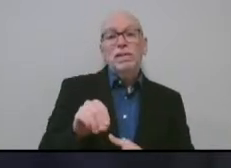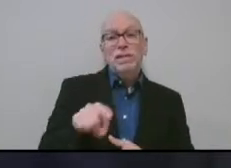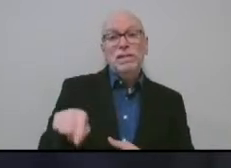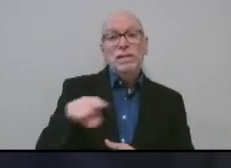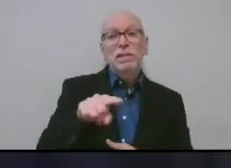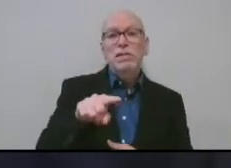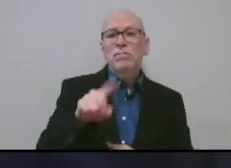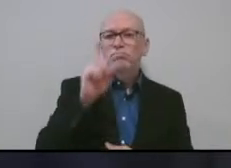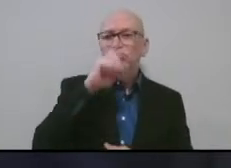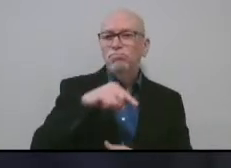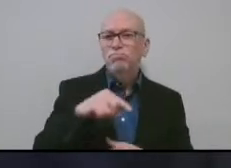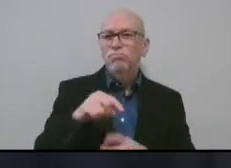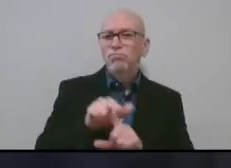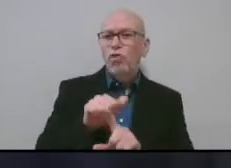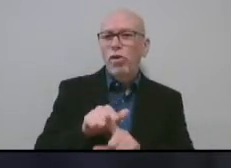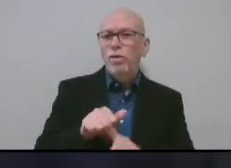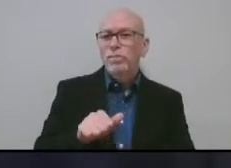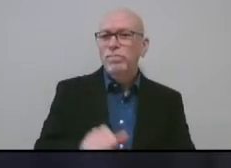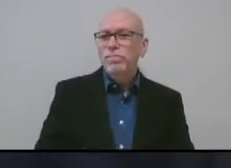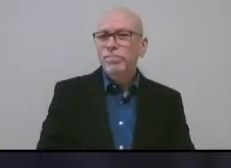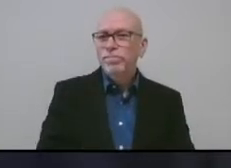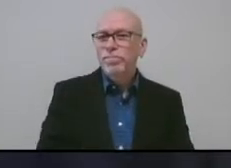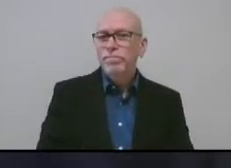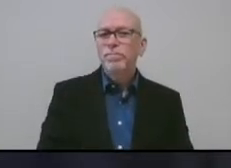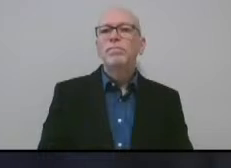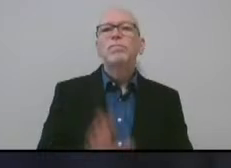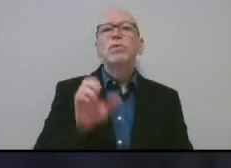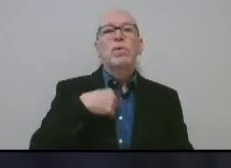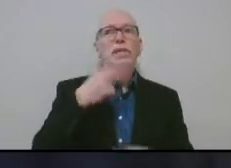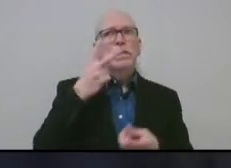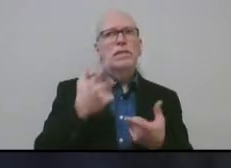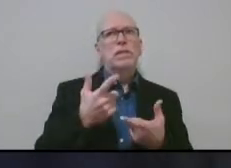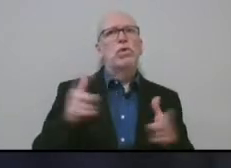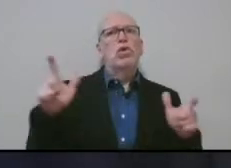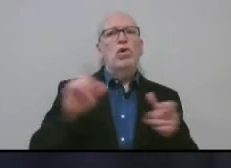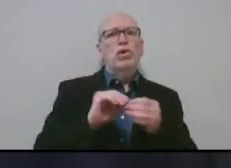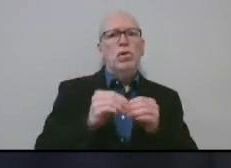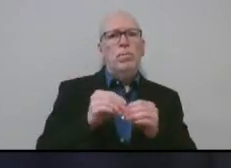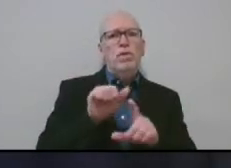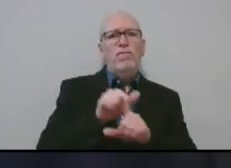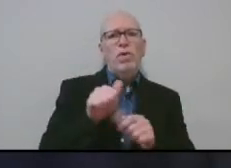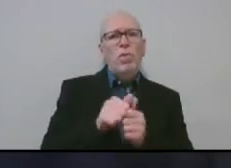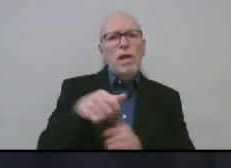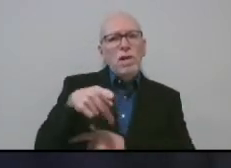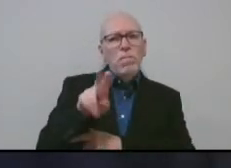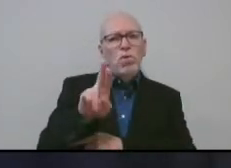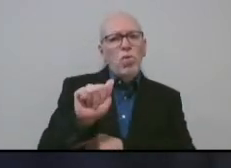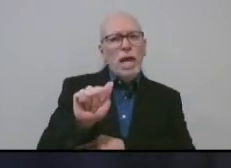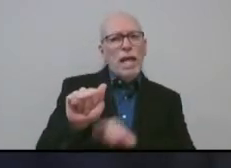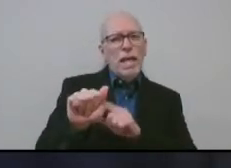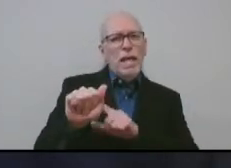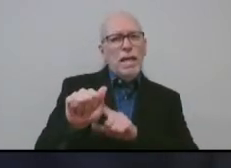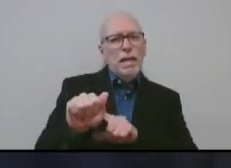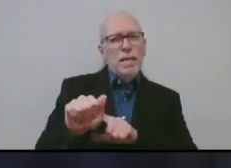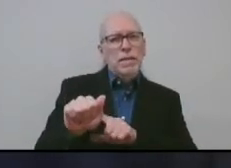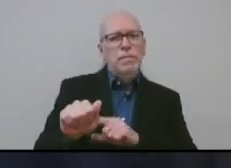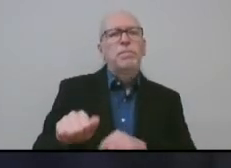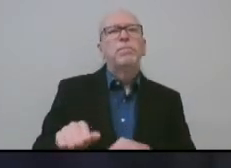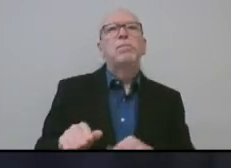fraudulent. We're seeing a large part of fraud in our PUA claims area.